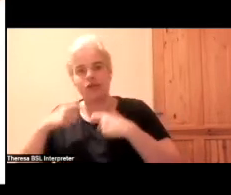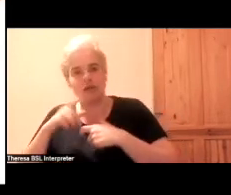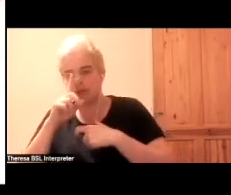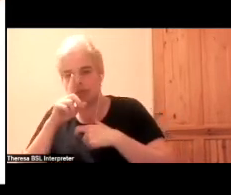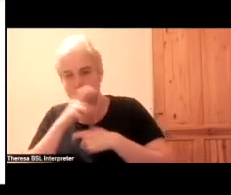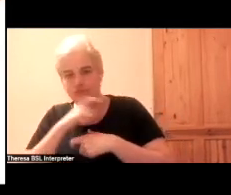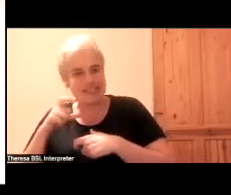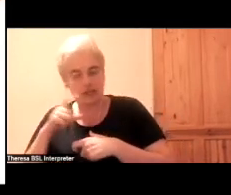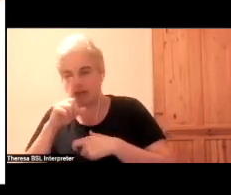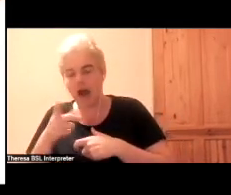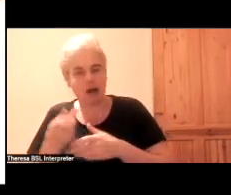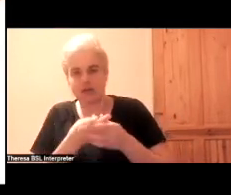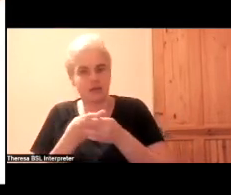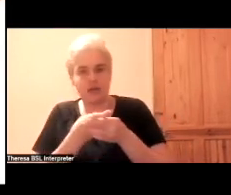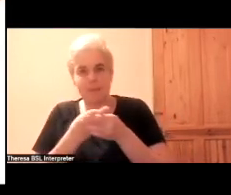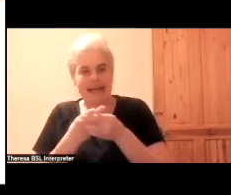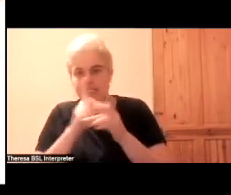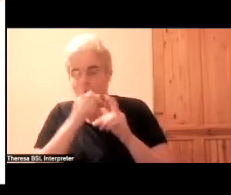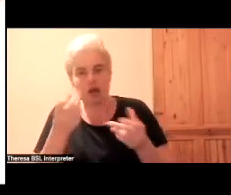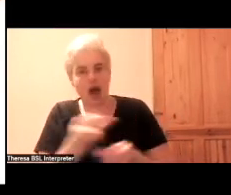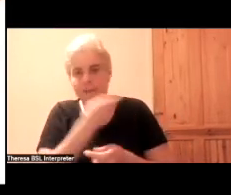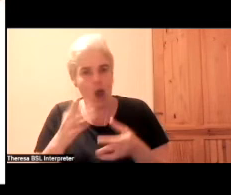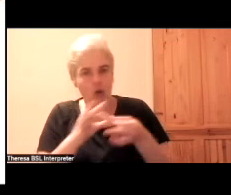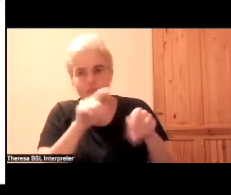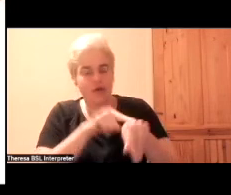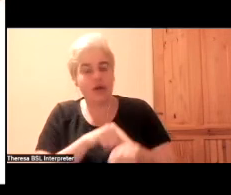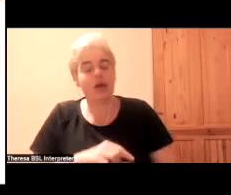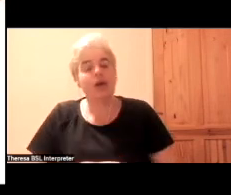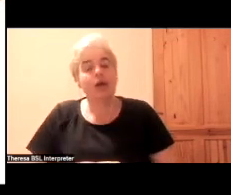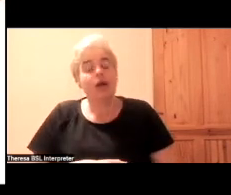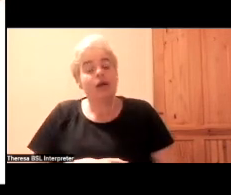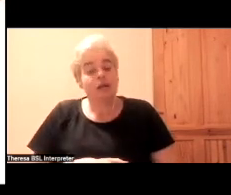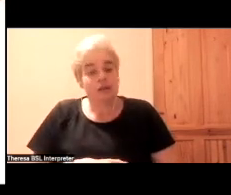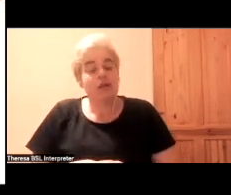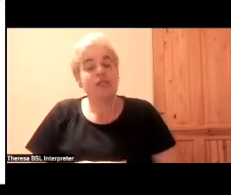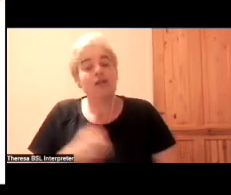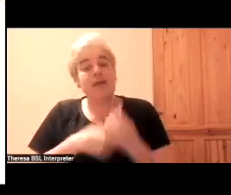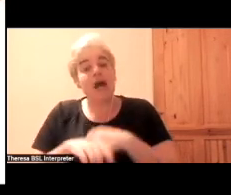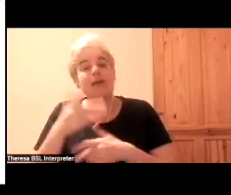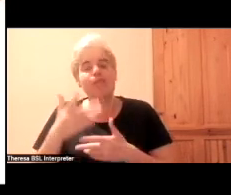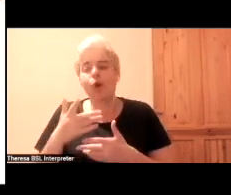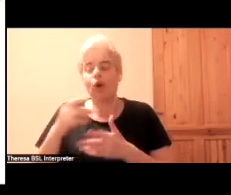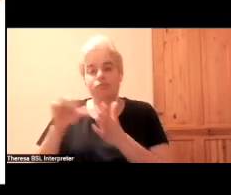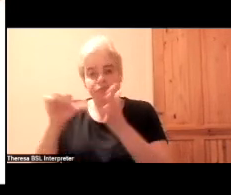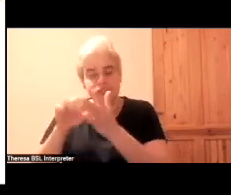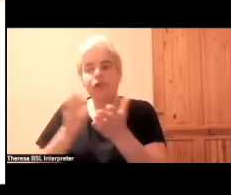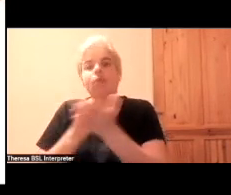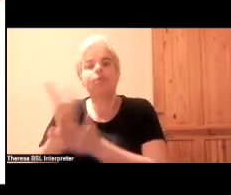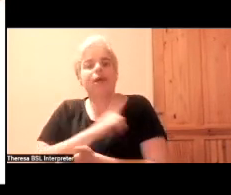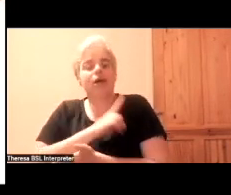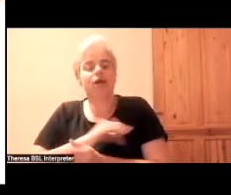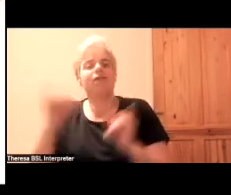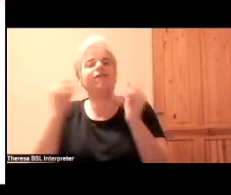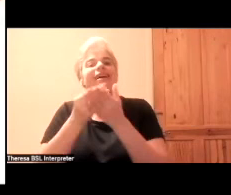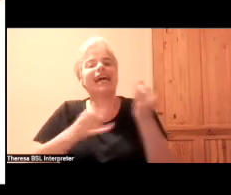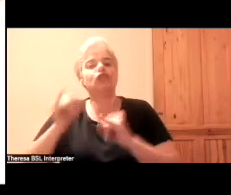which takes us back to the whole question of what we expect of our clergy, something which is becoming even more pressing with the financial crisis faced by so many